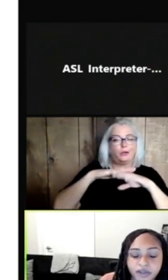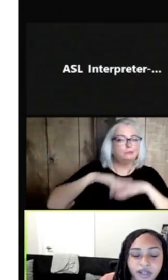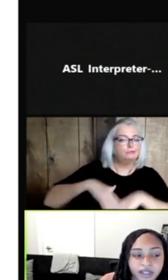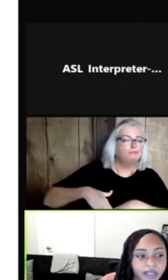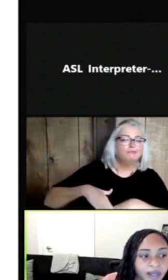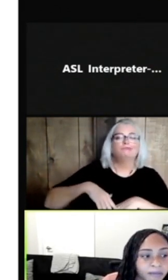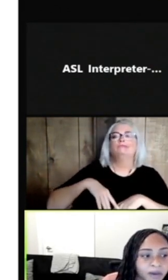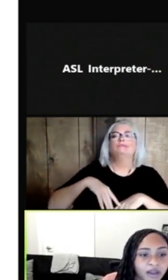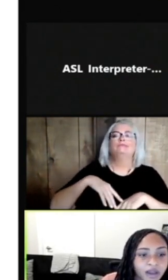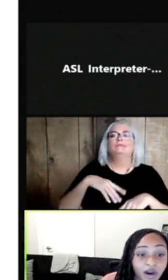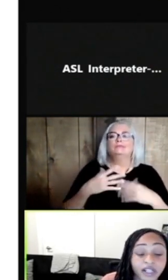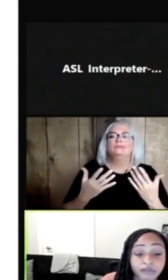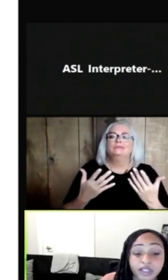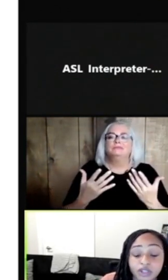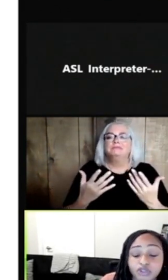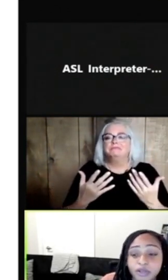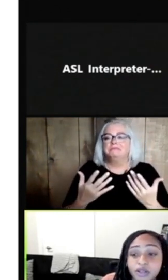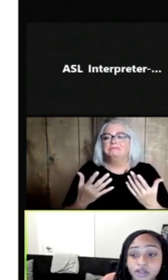are definitely